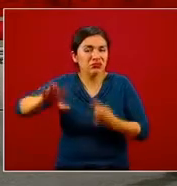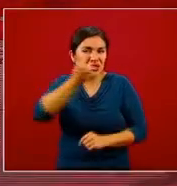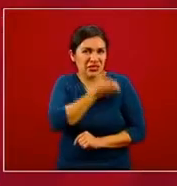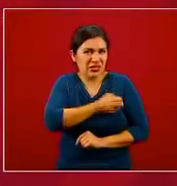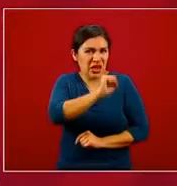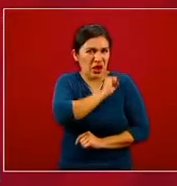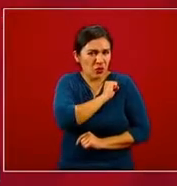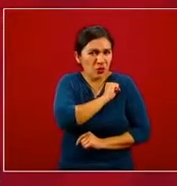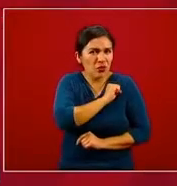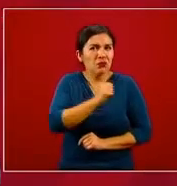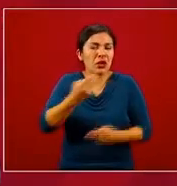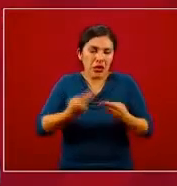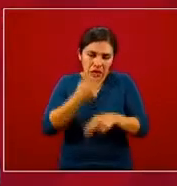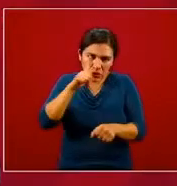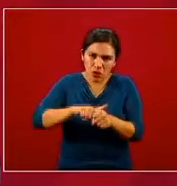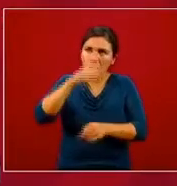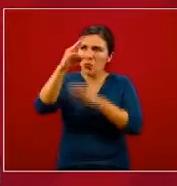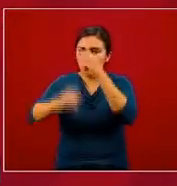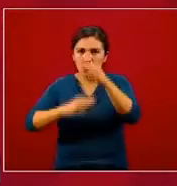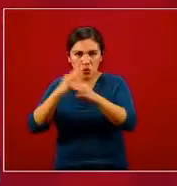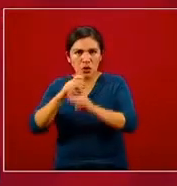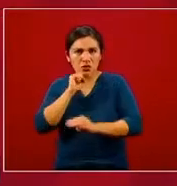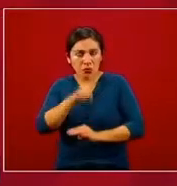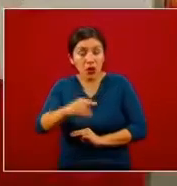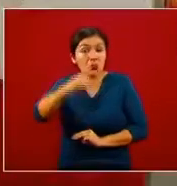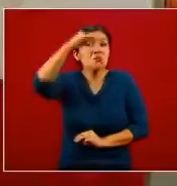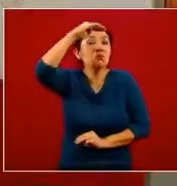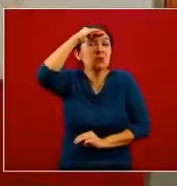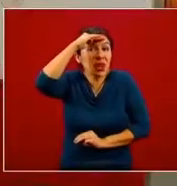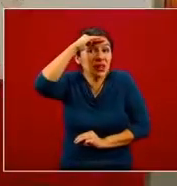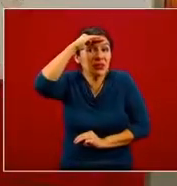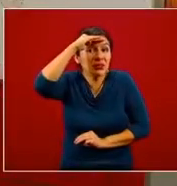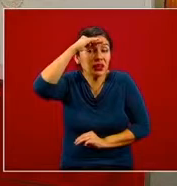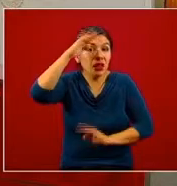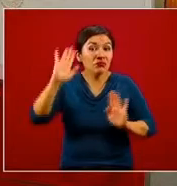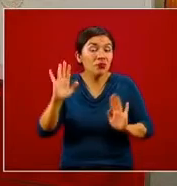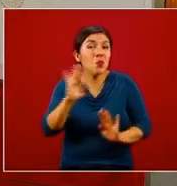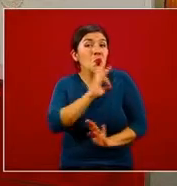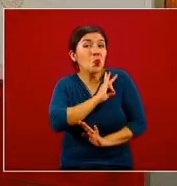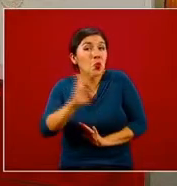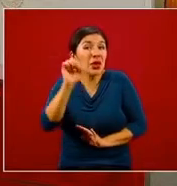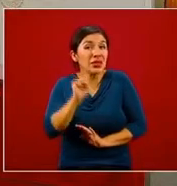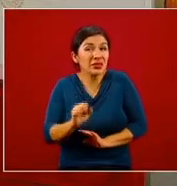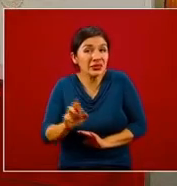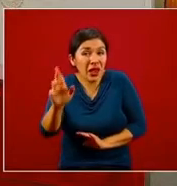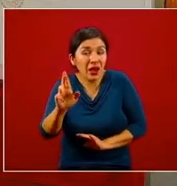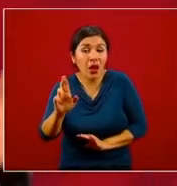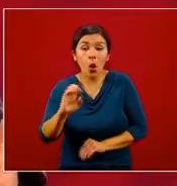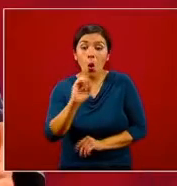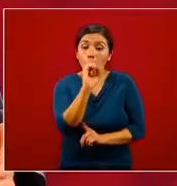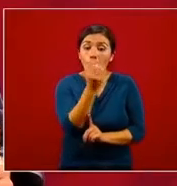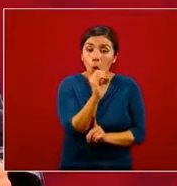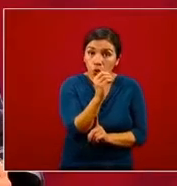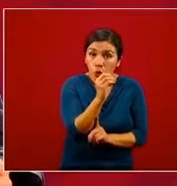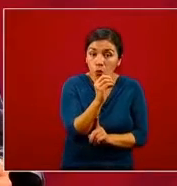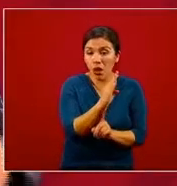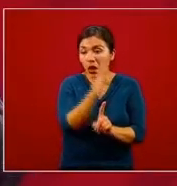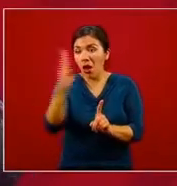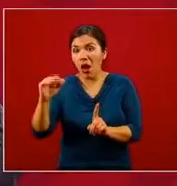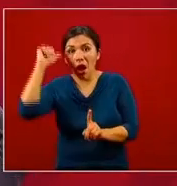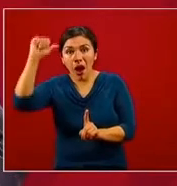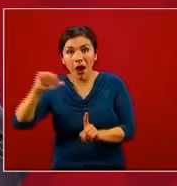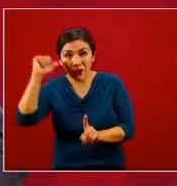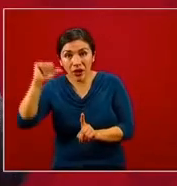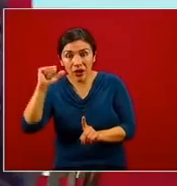can't guarantee, and there's no formal prediction anywhere in the world for that, but many in the health community, both national